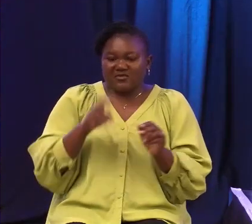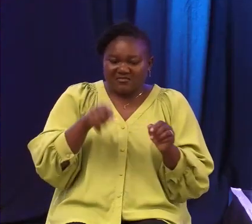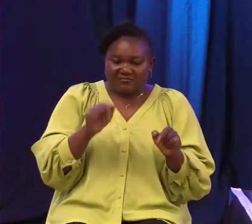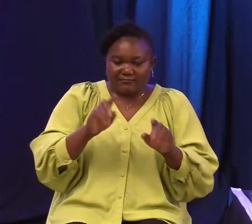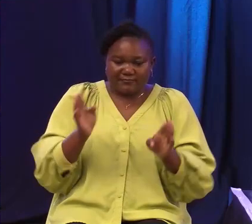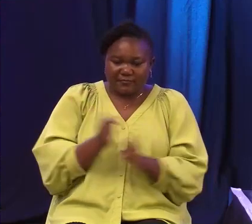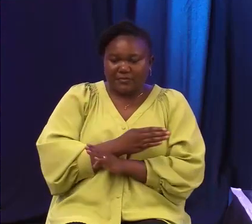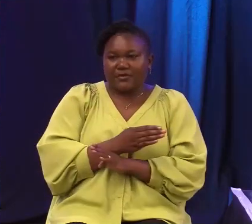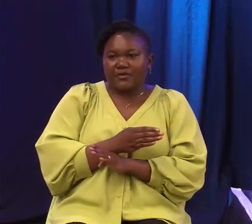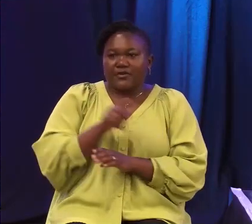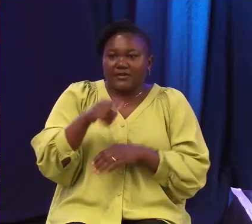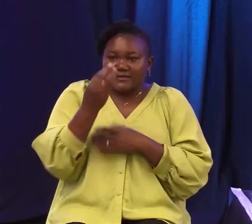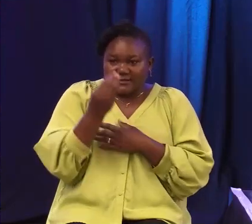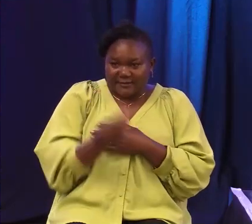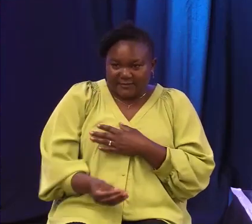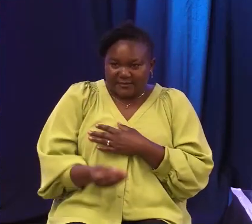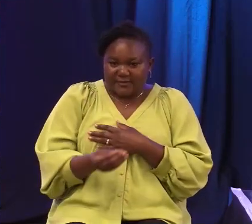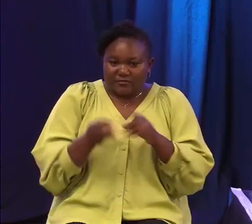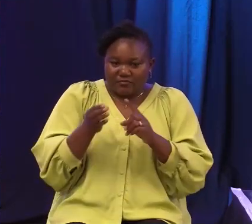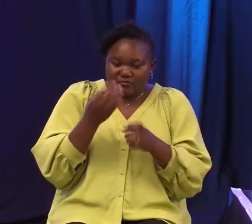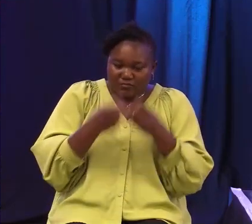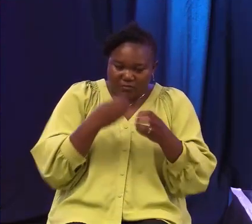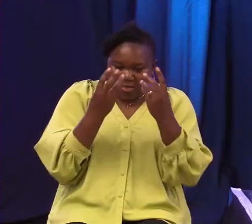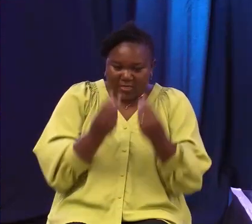objectives in a child-friendly manner.